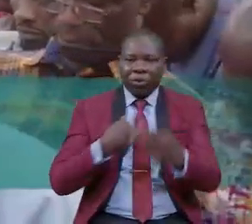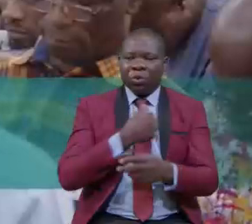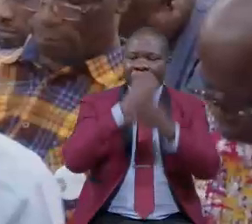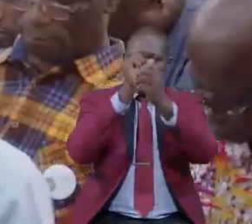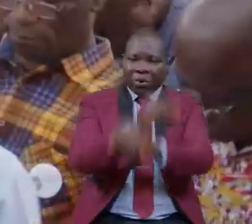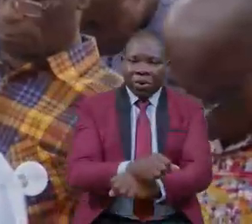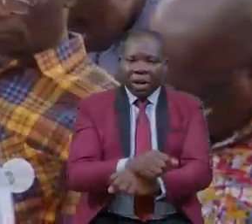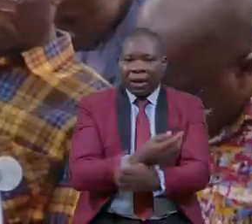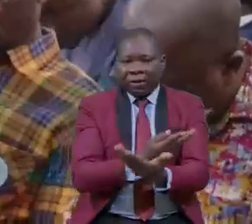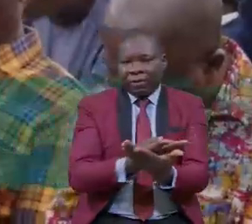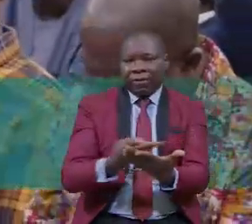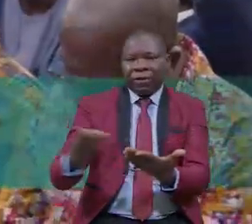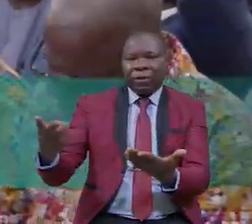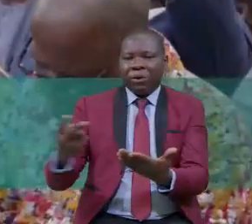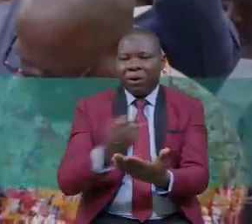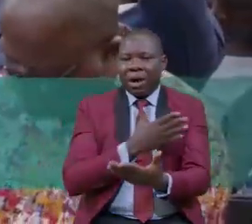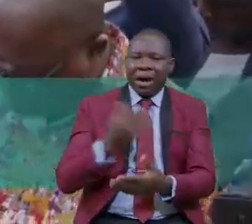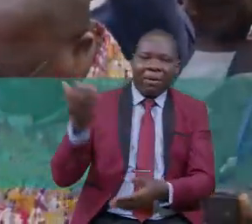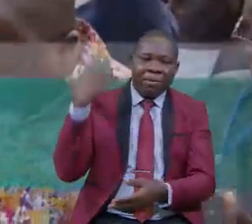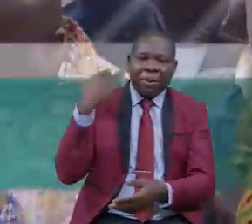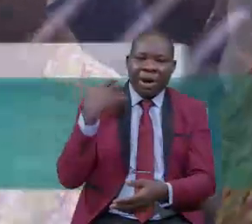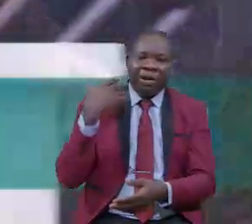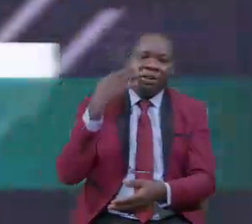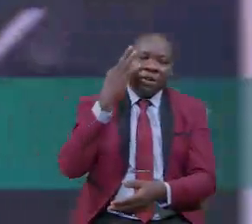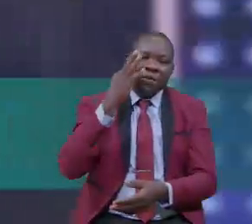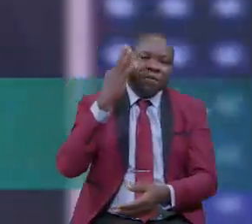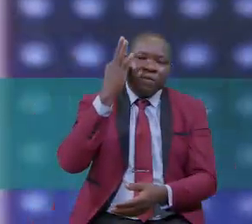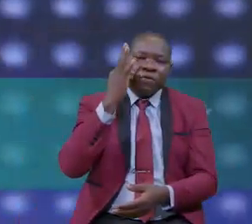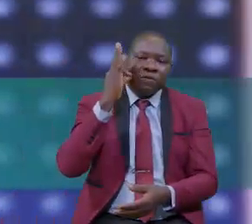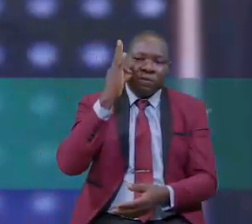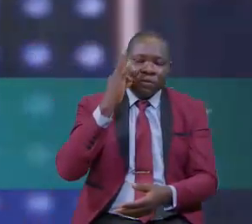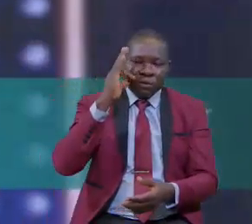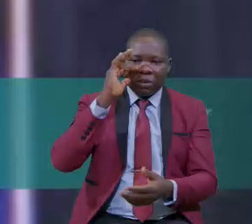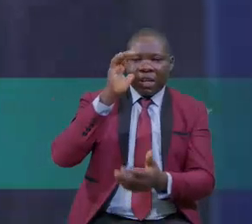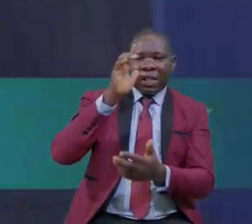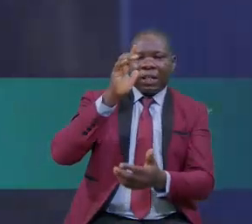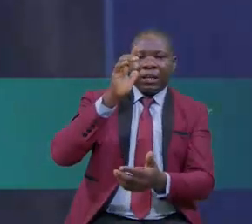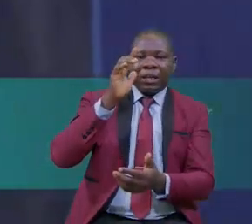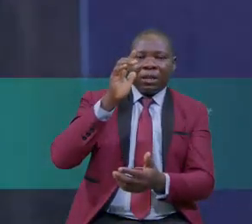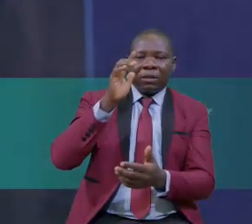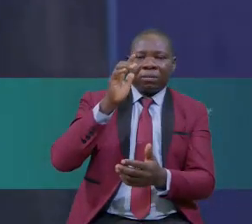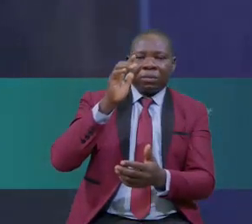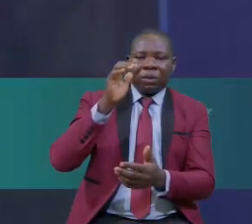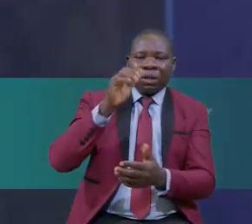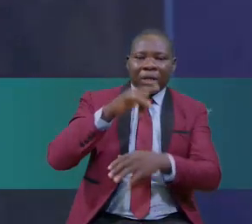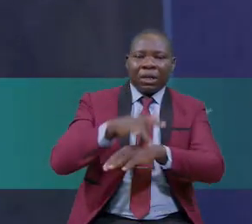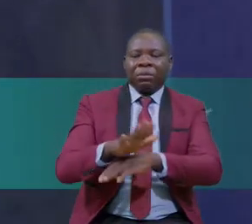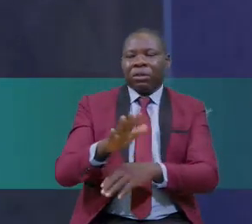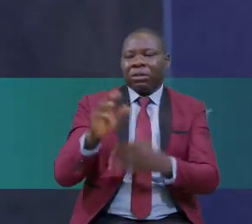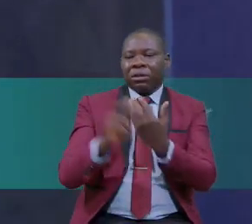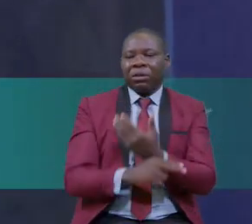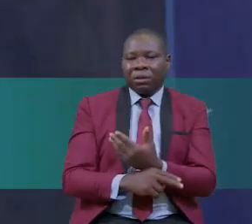we conquer past fruitlessness. Failure and